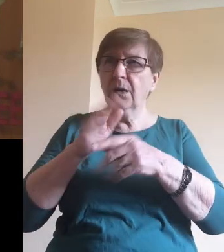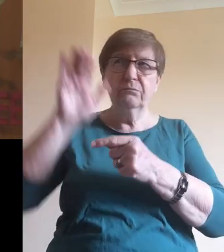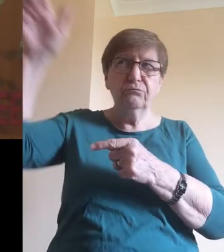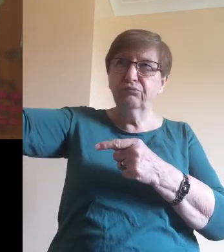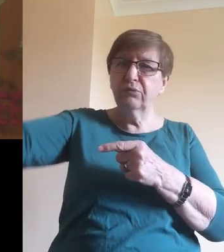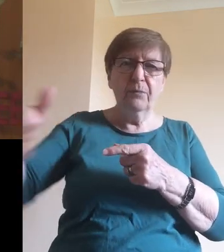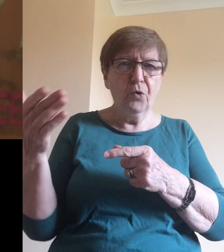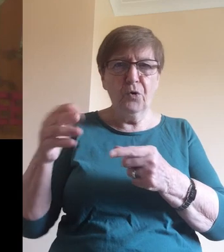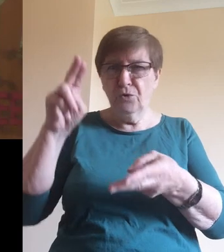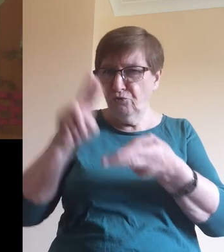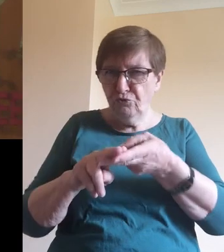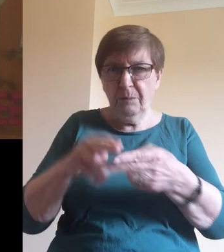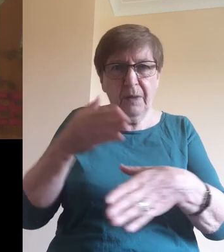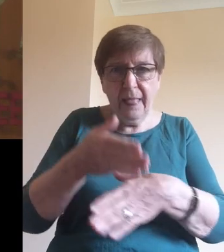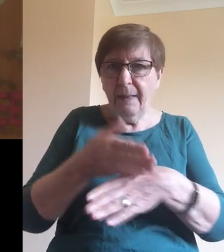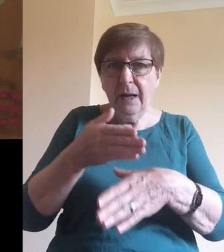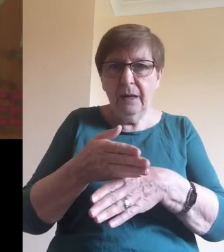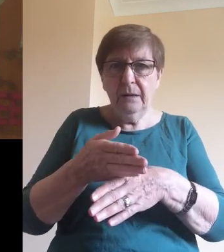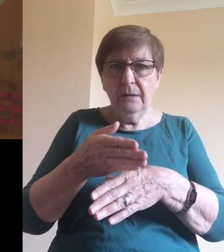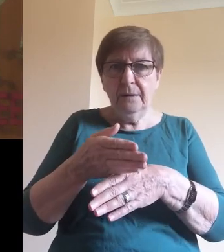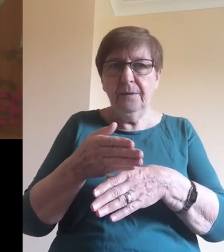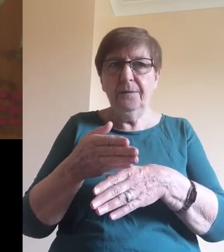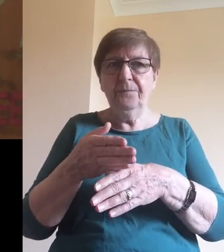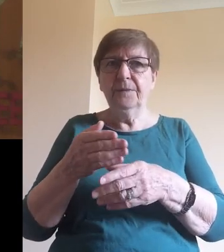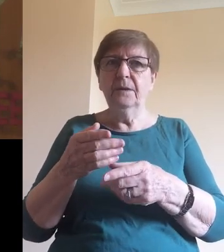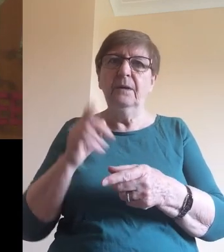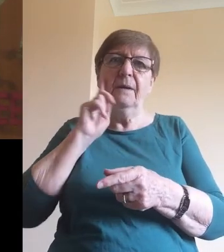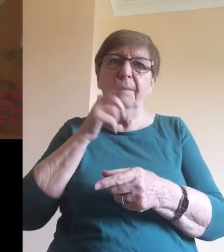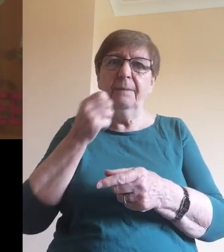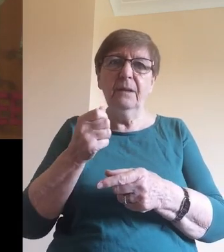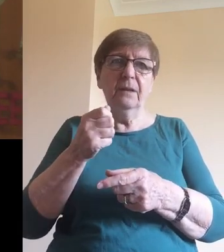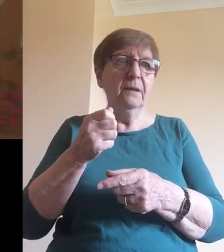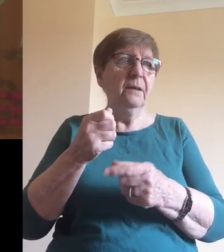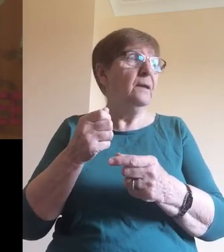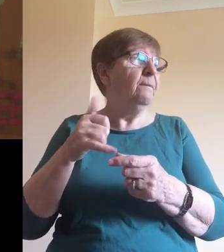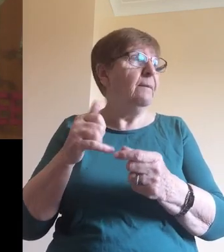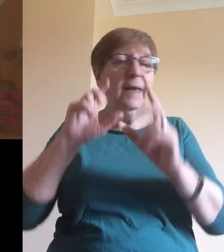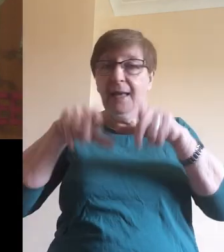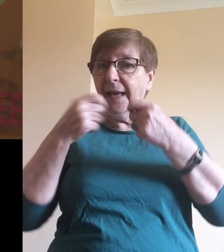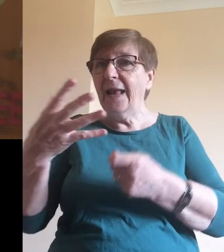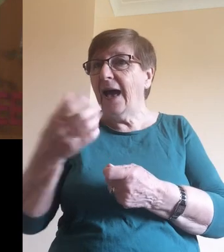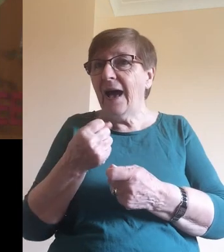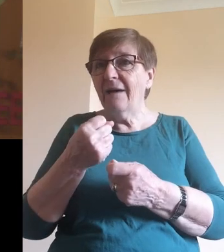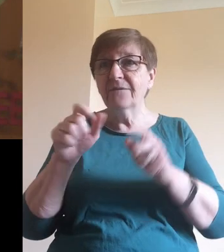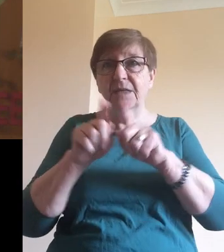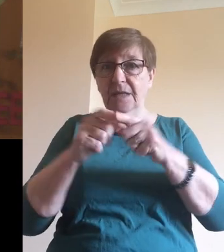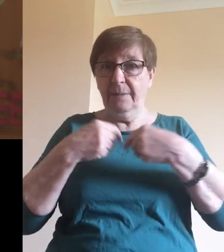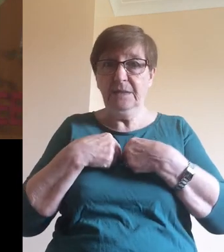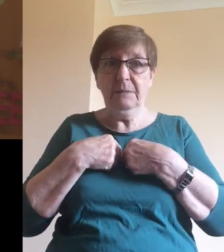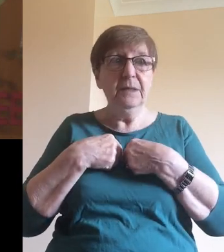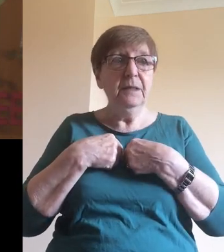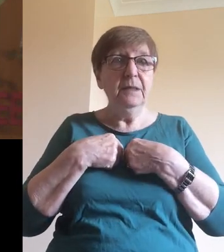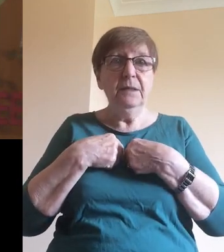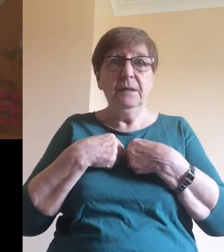elsewhere. We get them at a cost to those who maybe cannot have what we have but want it and find themselves